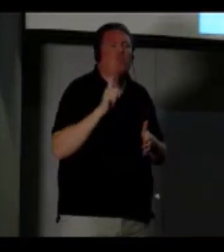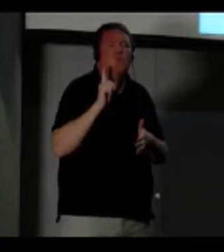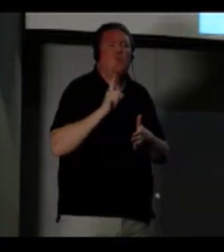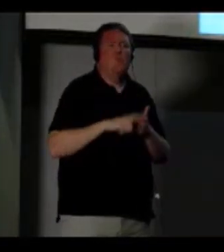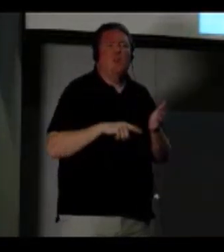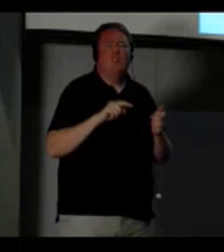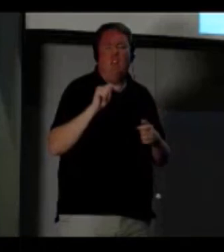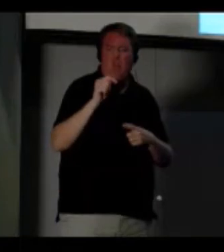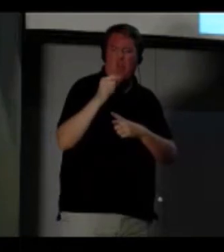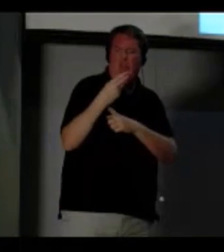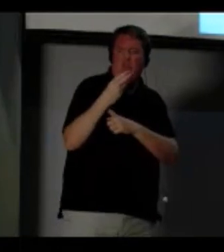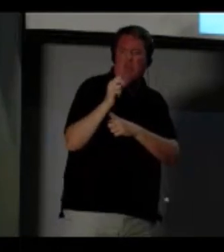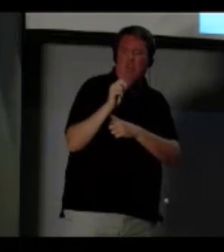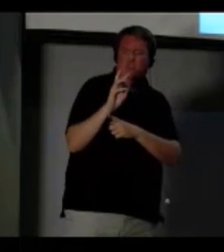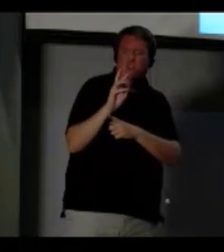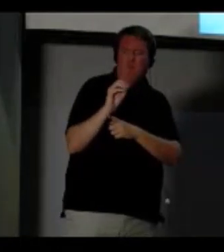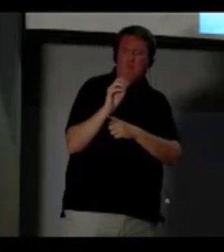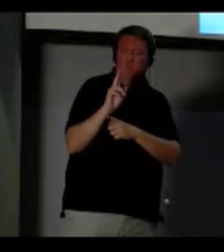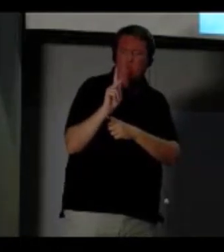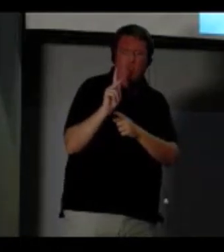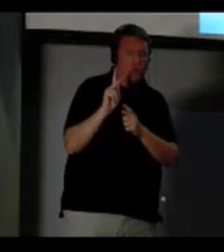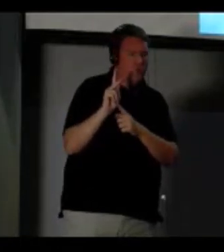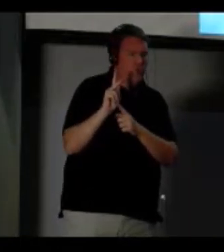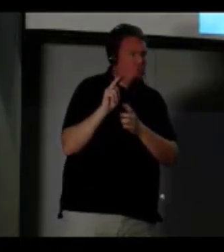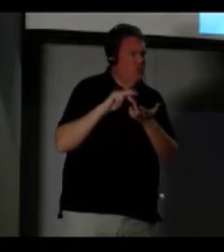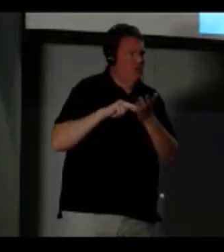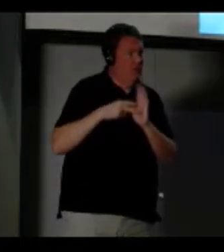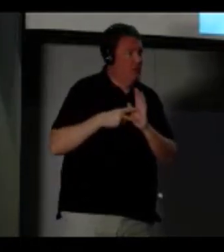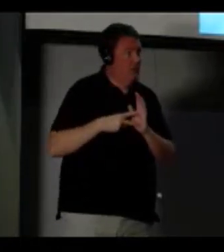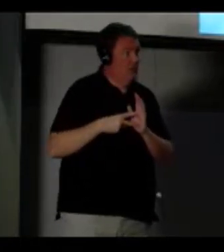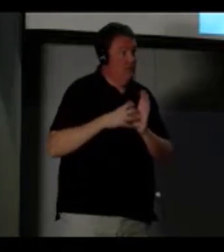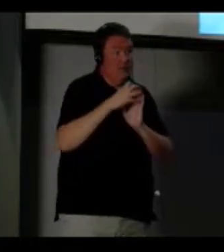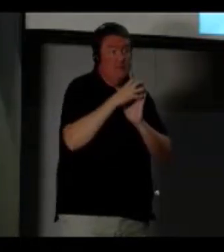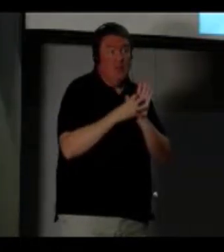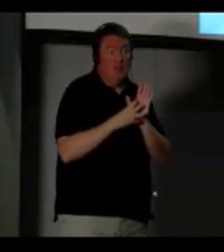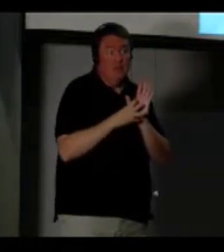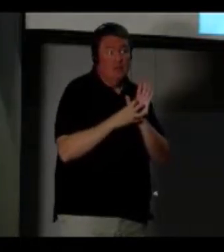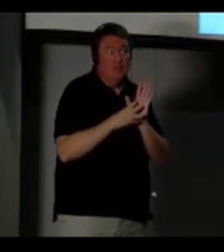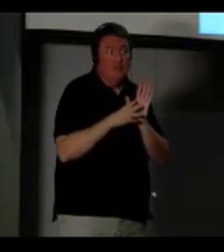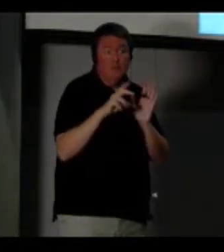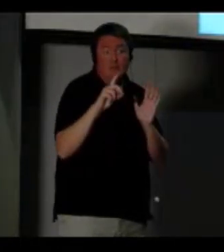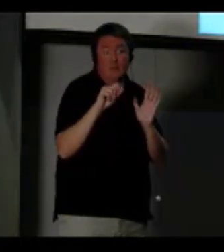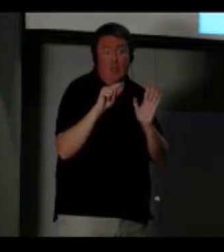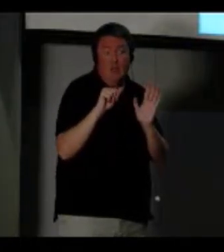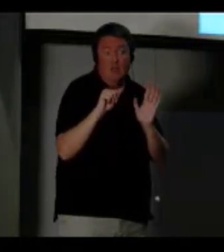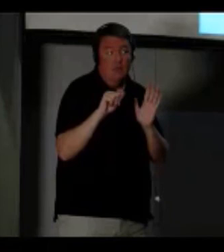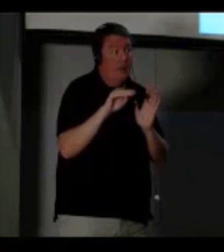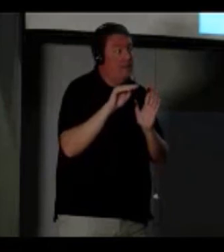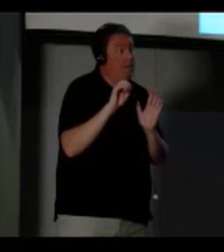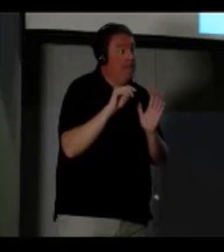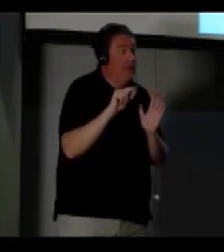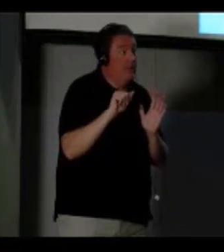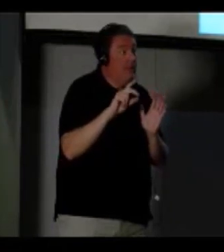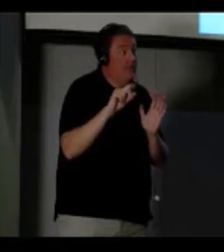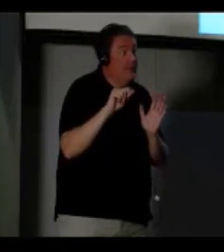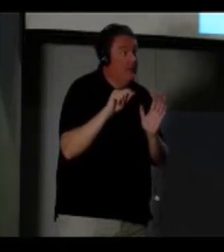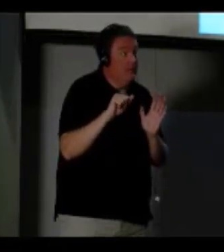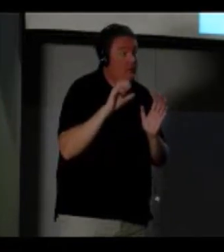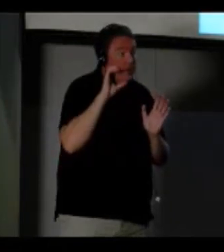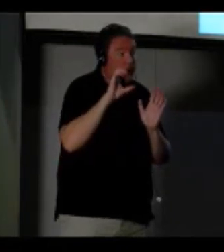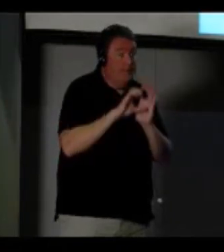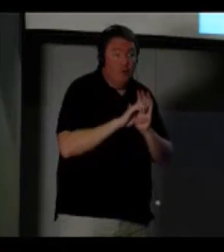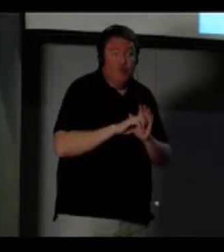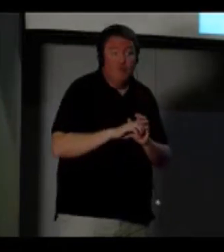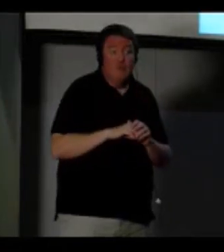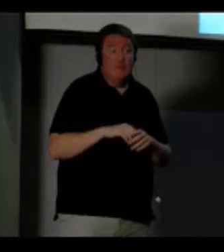the work that we're talking about? Is it text? Is it research data, metadata, images?